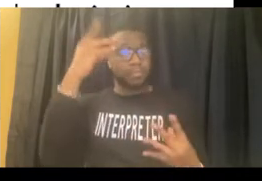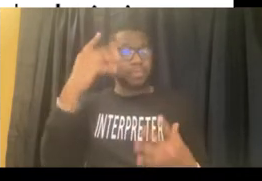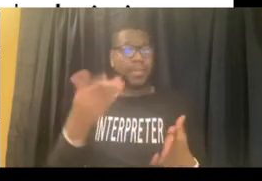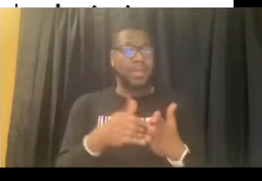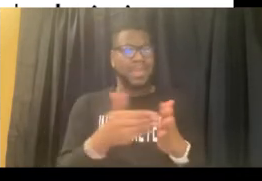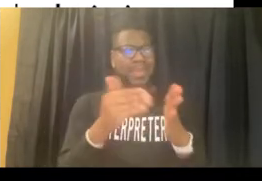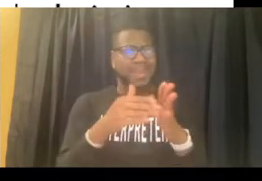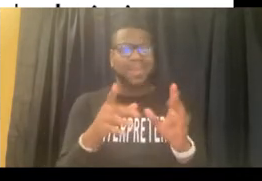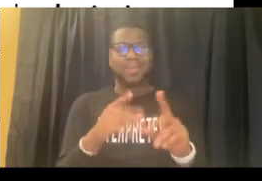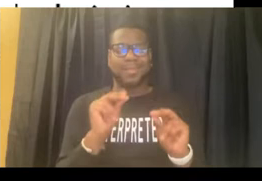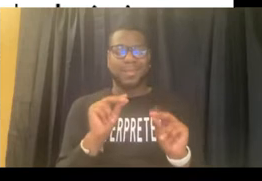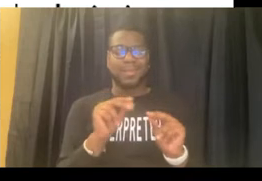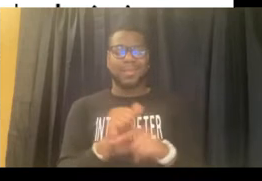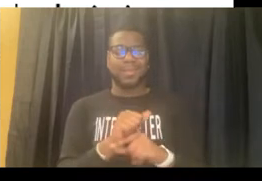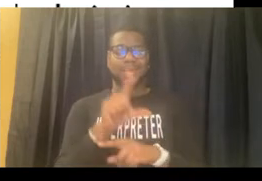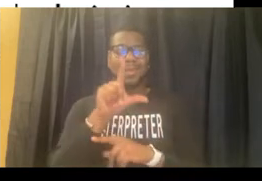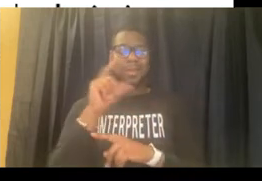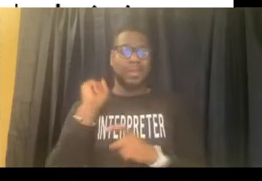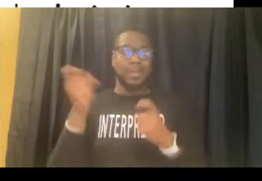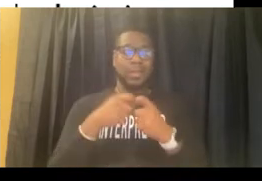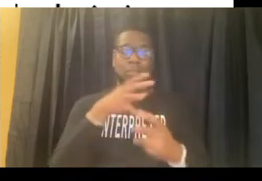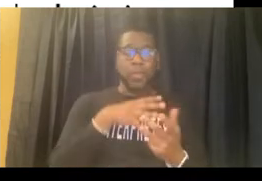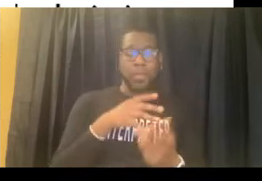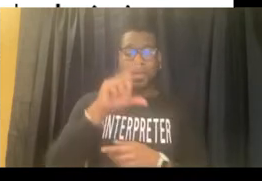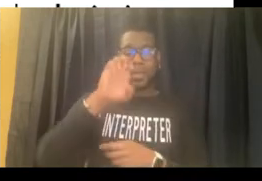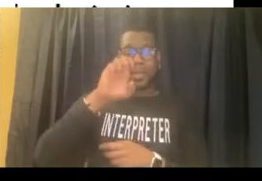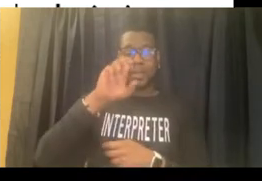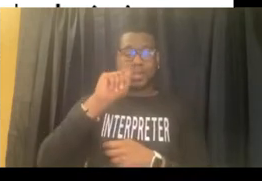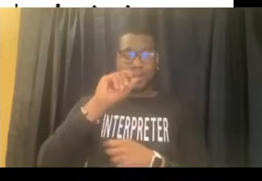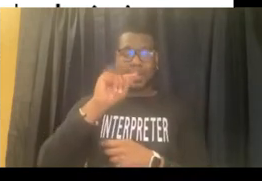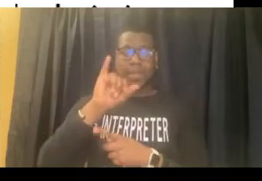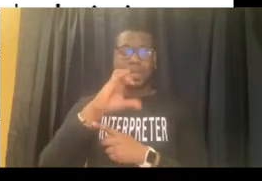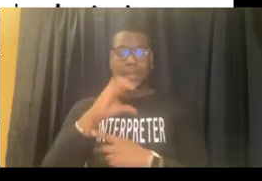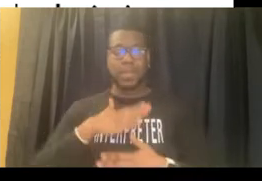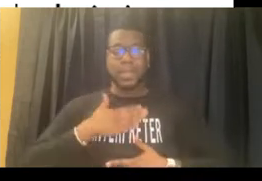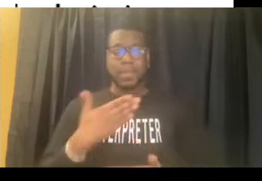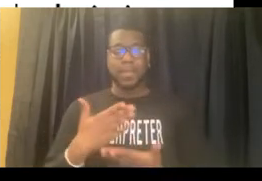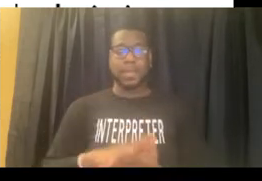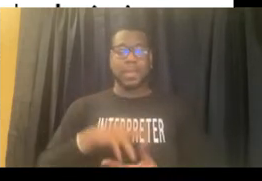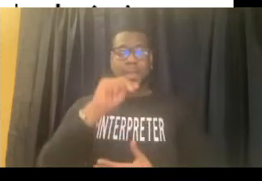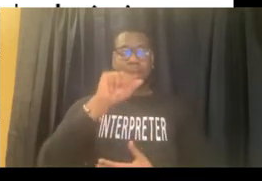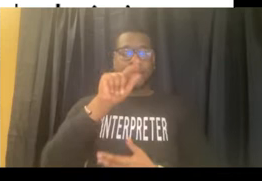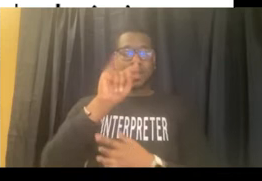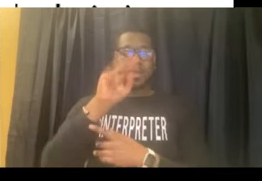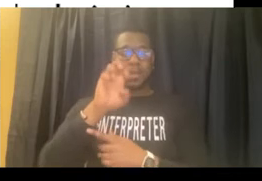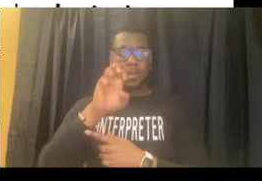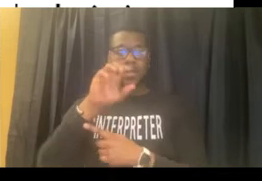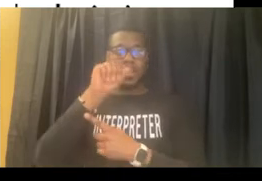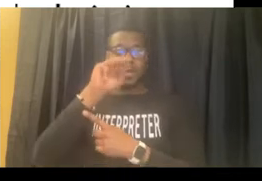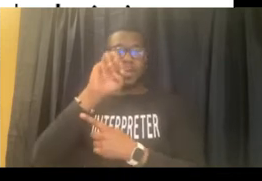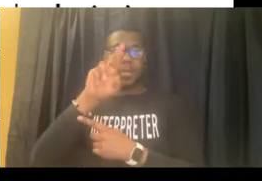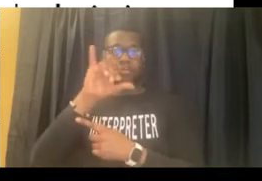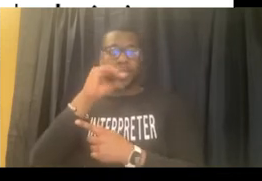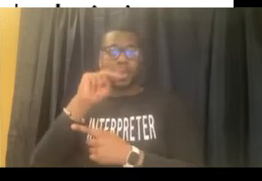sex work. Latina women are seen as exotic and submissive. Native American women are seen as uncivilized. So all of